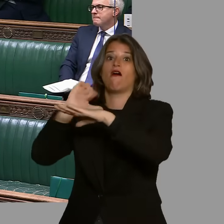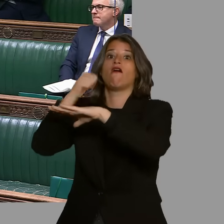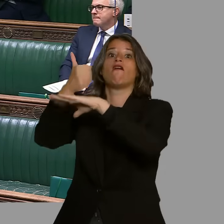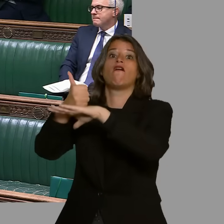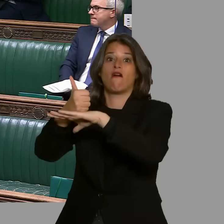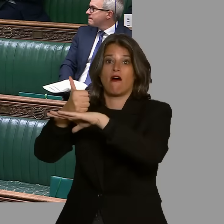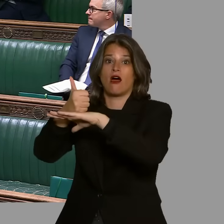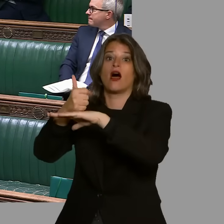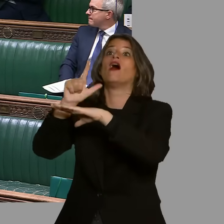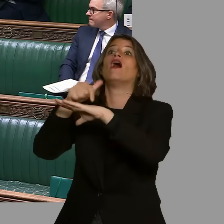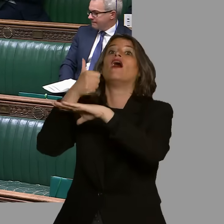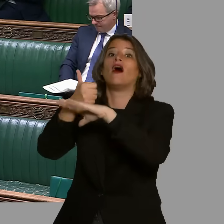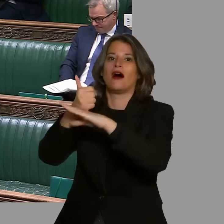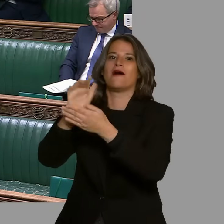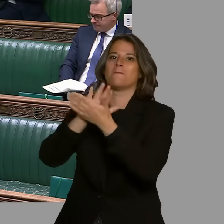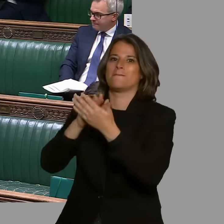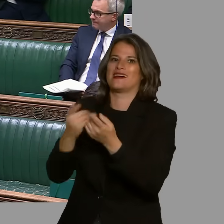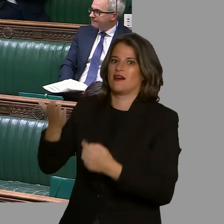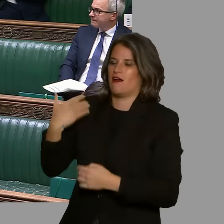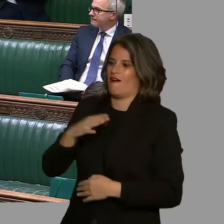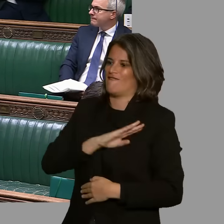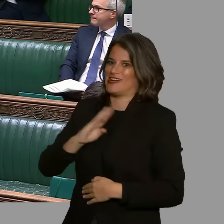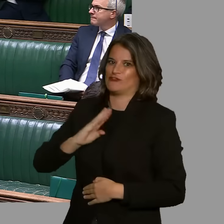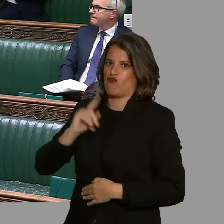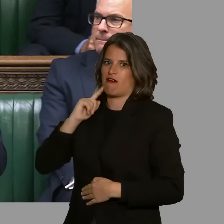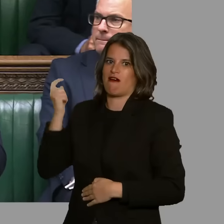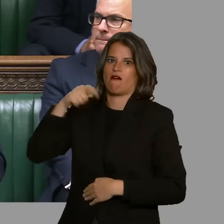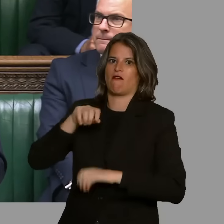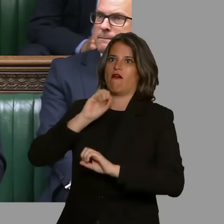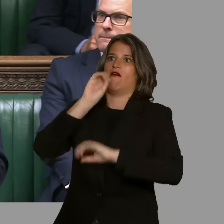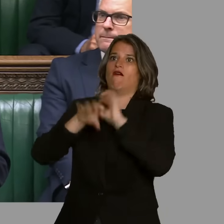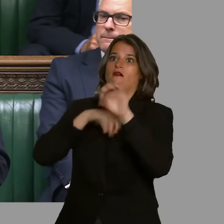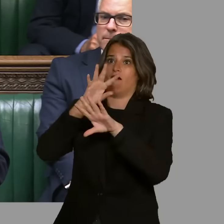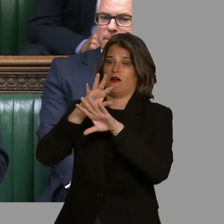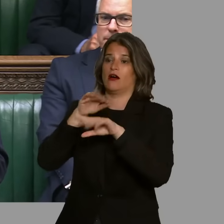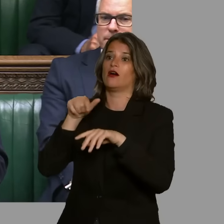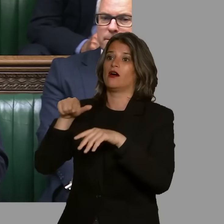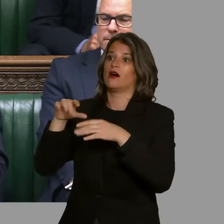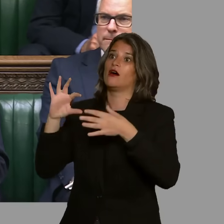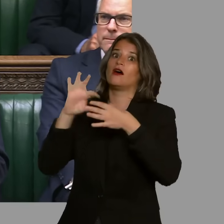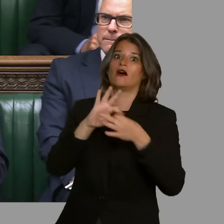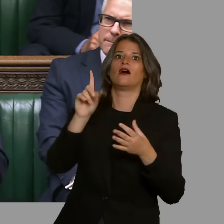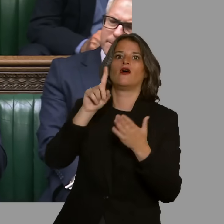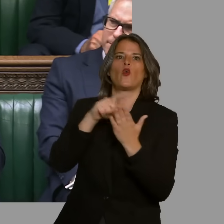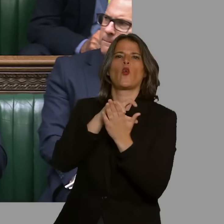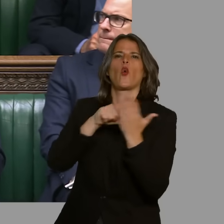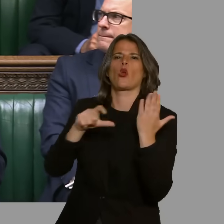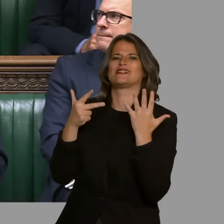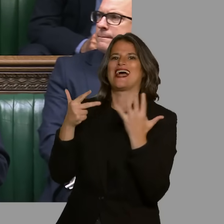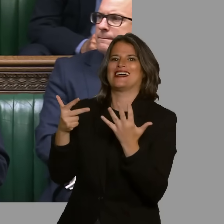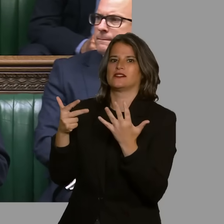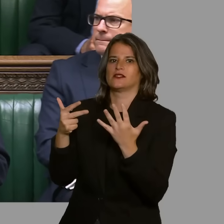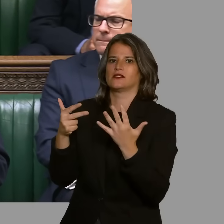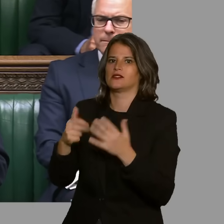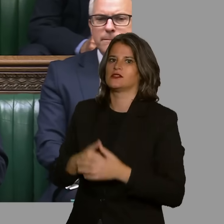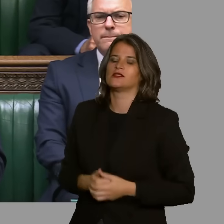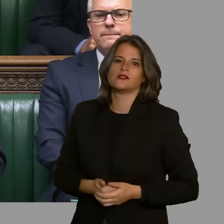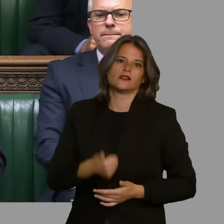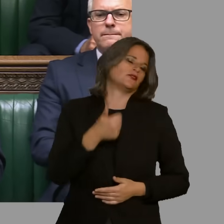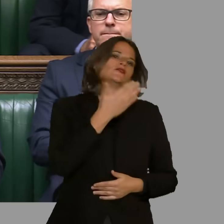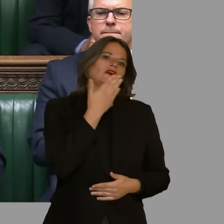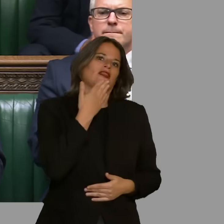One of the concerns of dragging veterans through lawfare and our courts is the effect on army